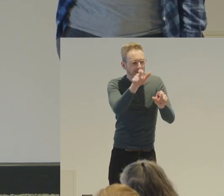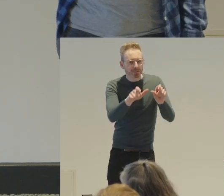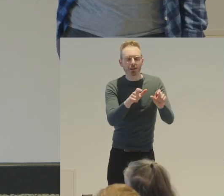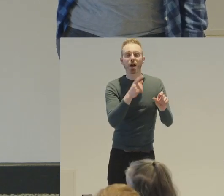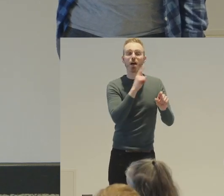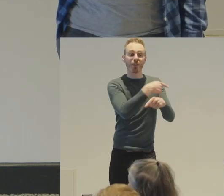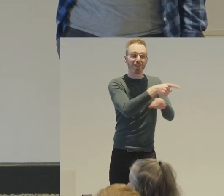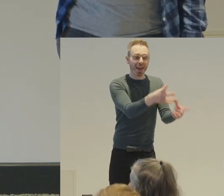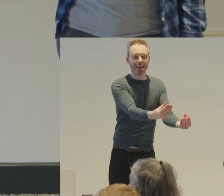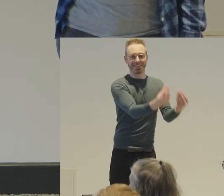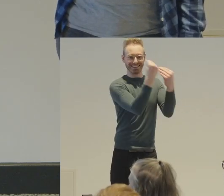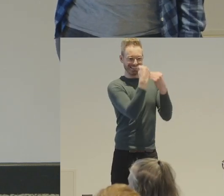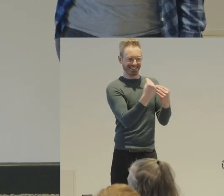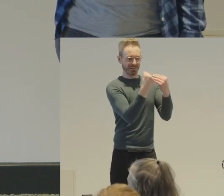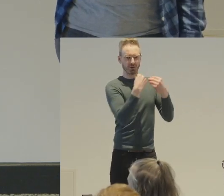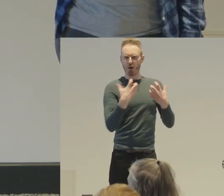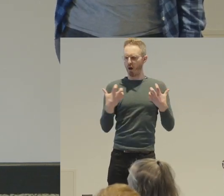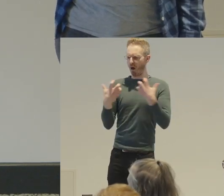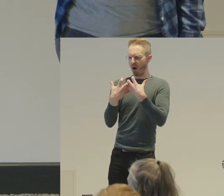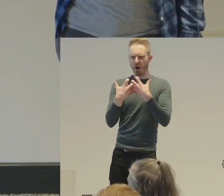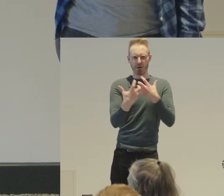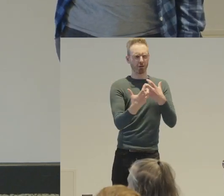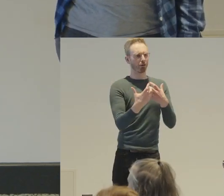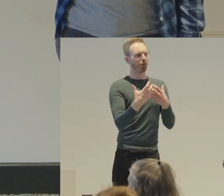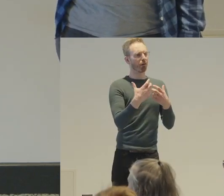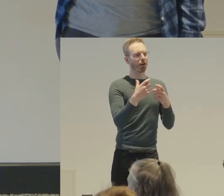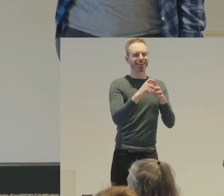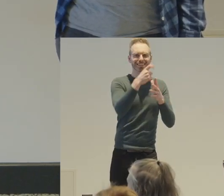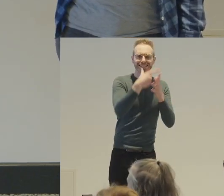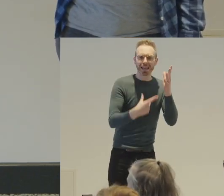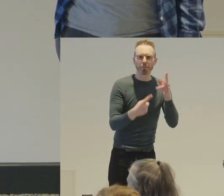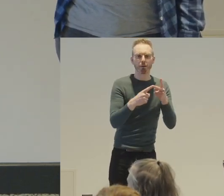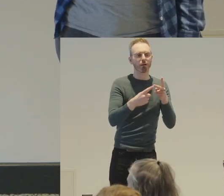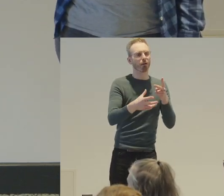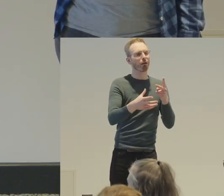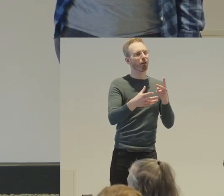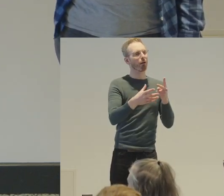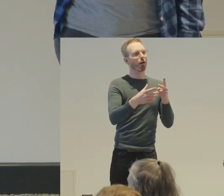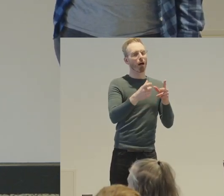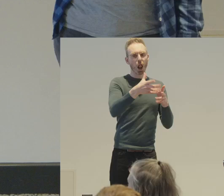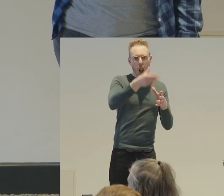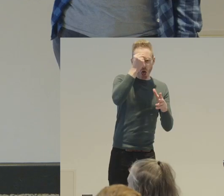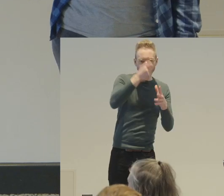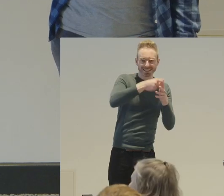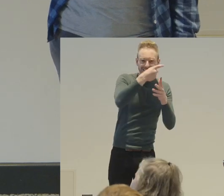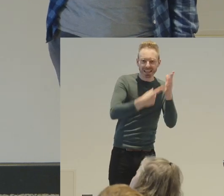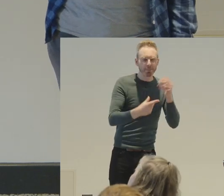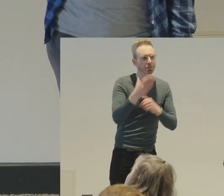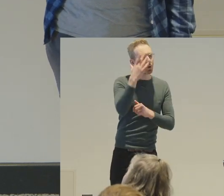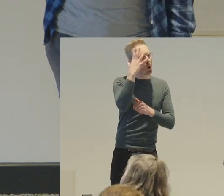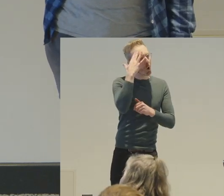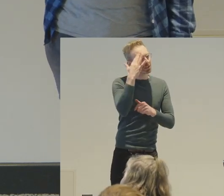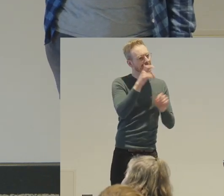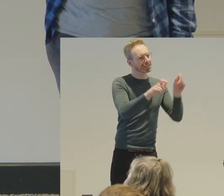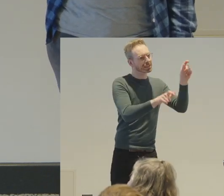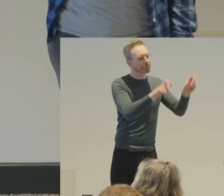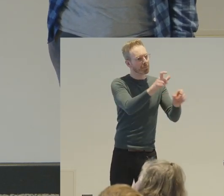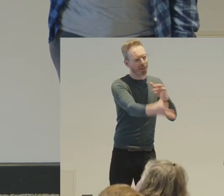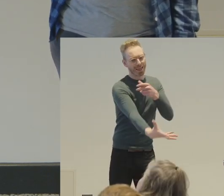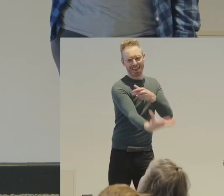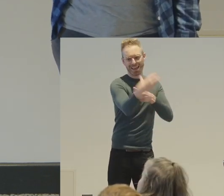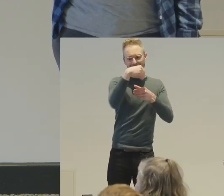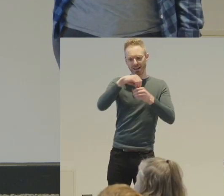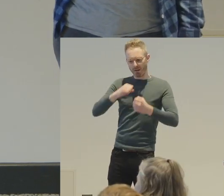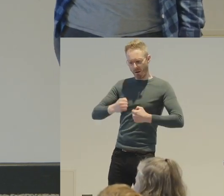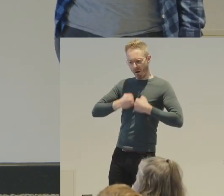autistic artists and people within our building better. And we took them at that word, and there was a